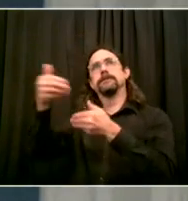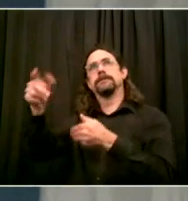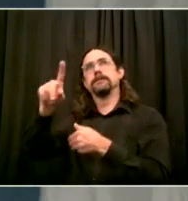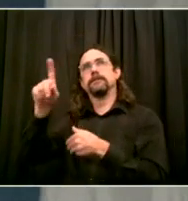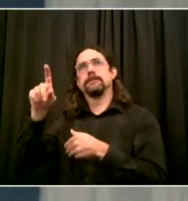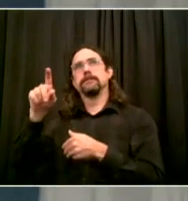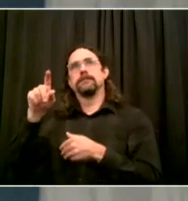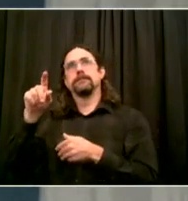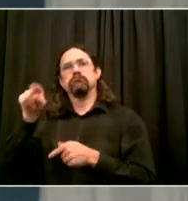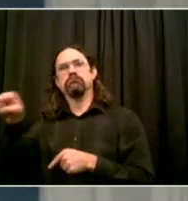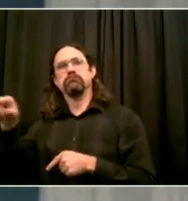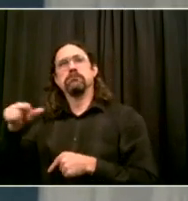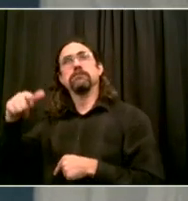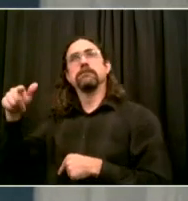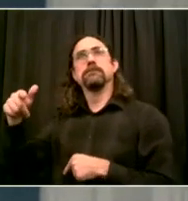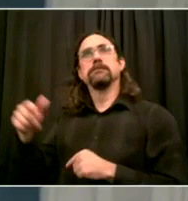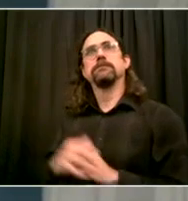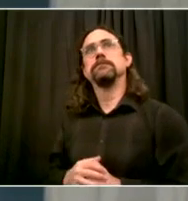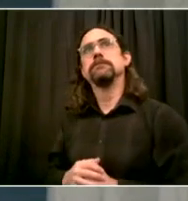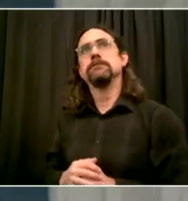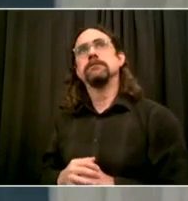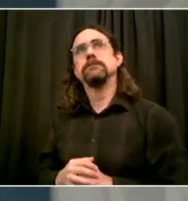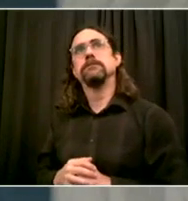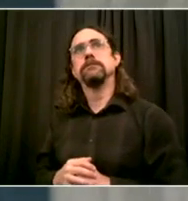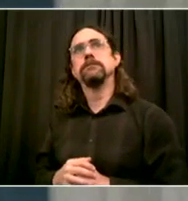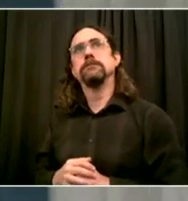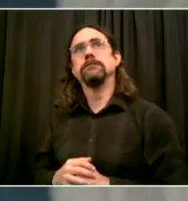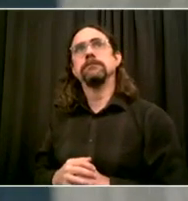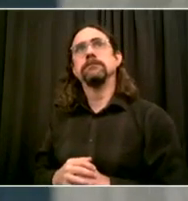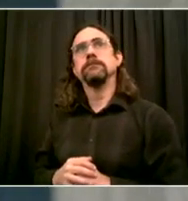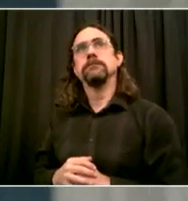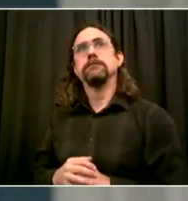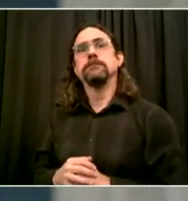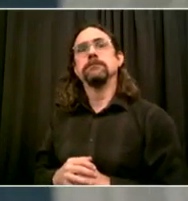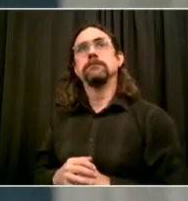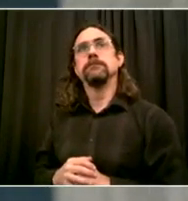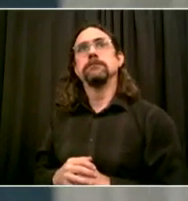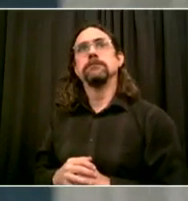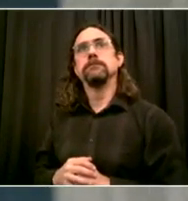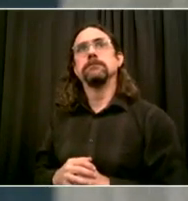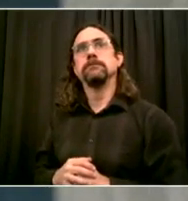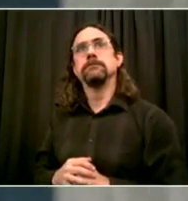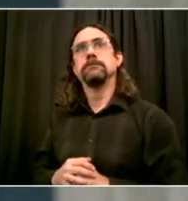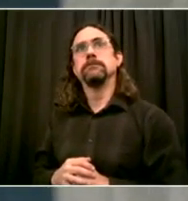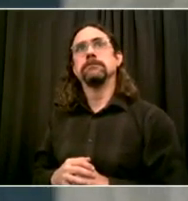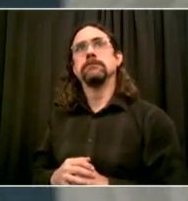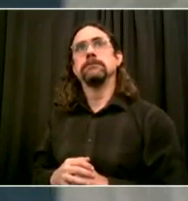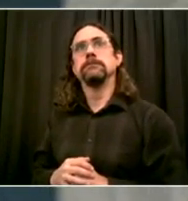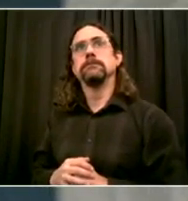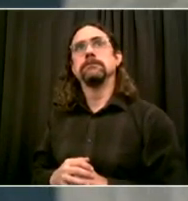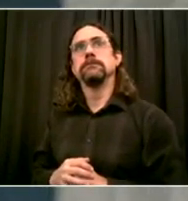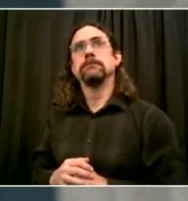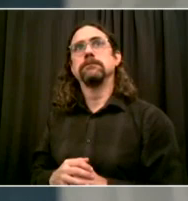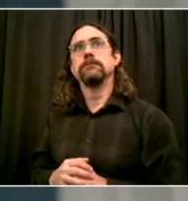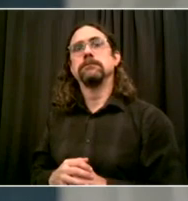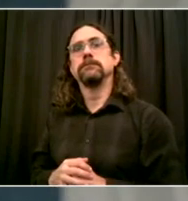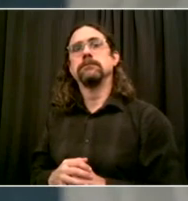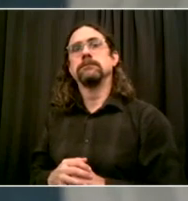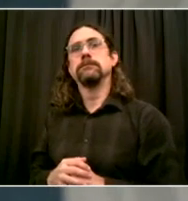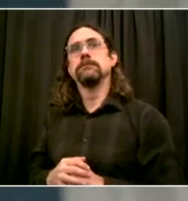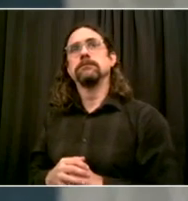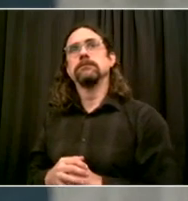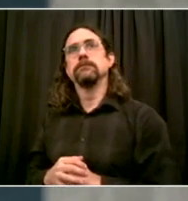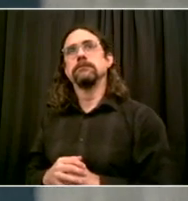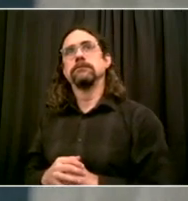Trace here in New York City, but we now also have a robust evidence base, with respect to the science